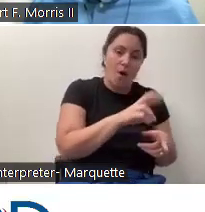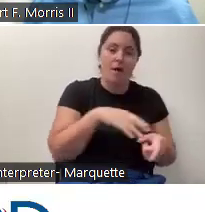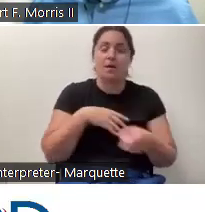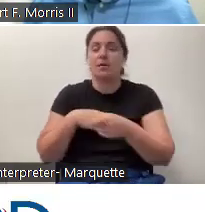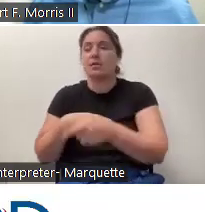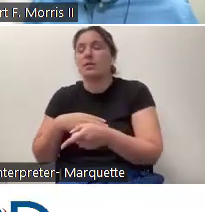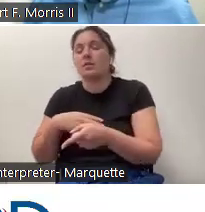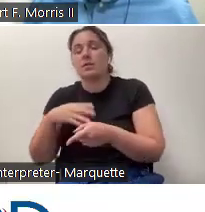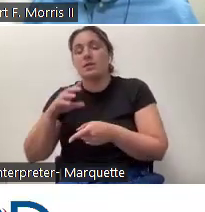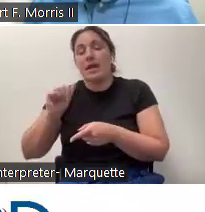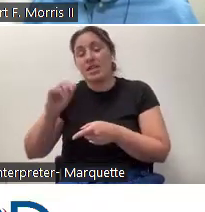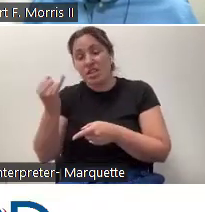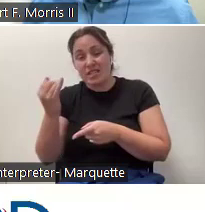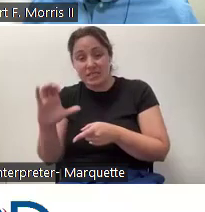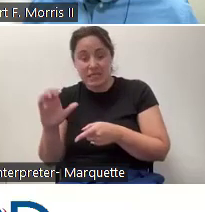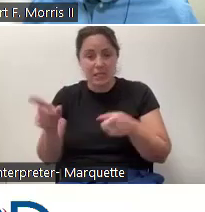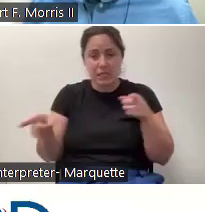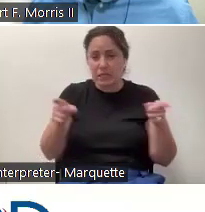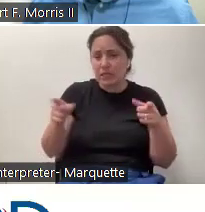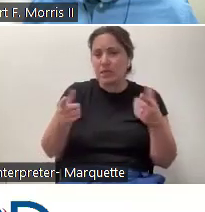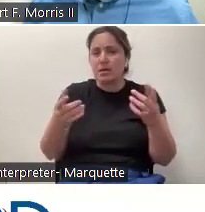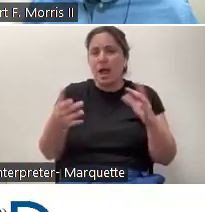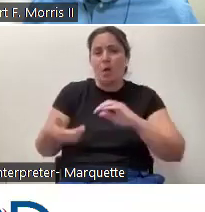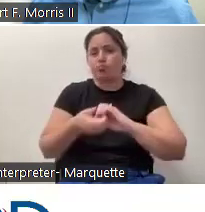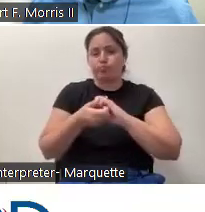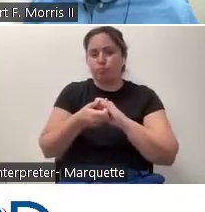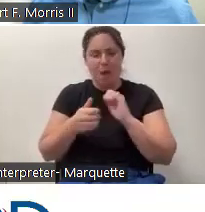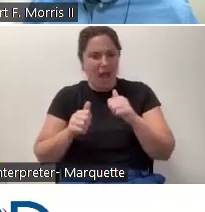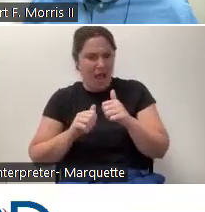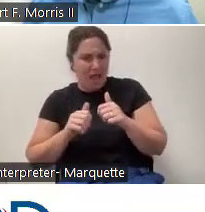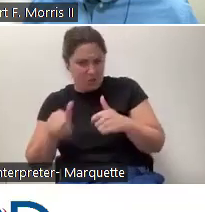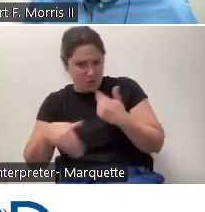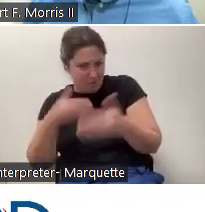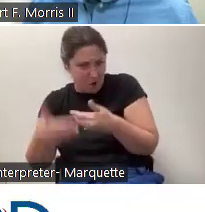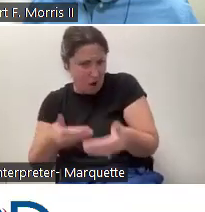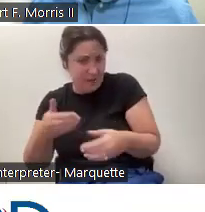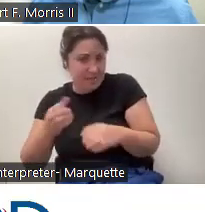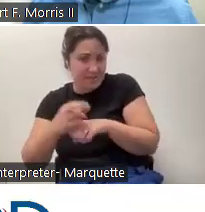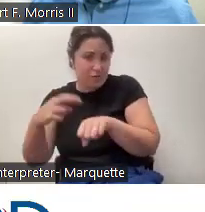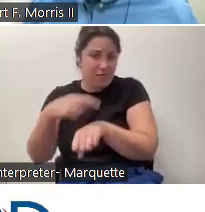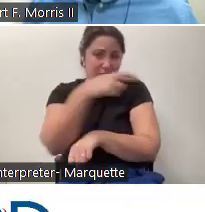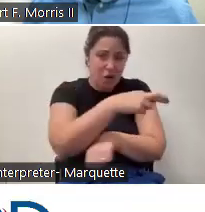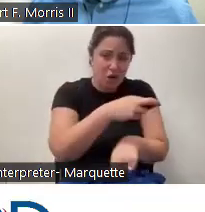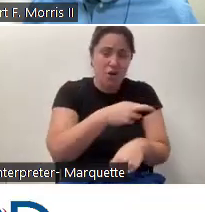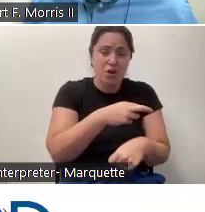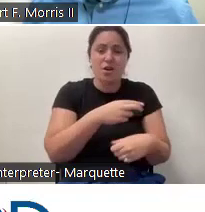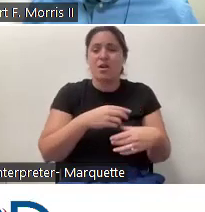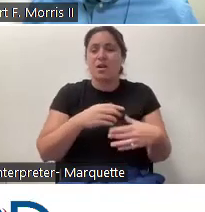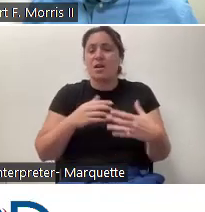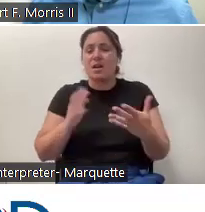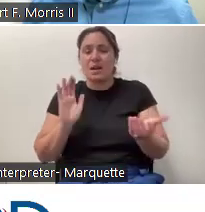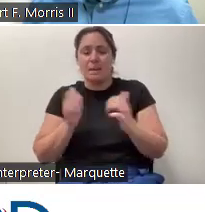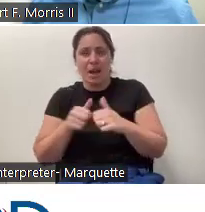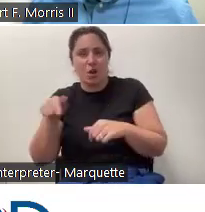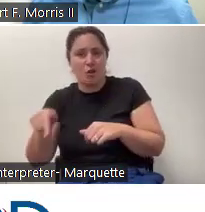process that the AJCs use to determine when to refer someone to VR versus the AJC services?